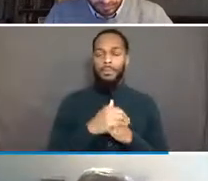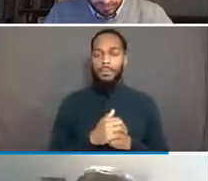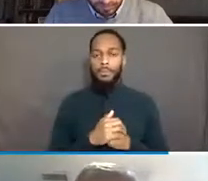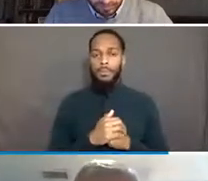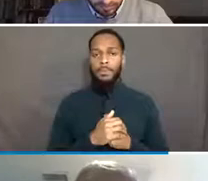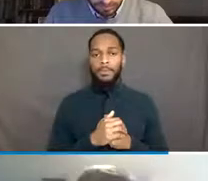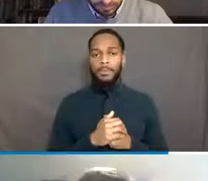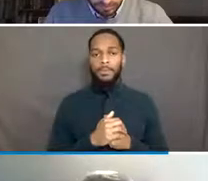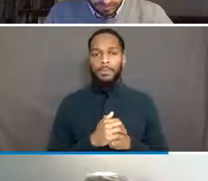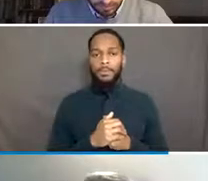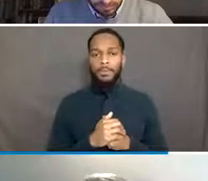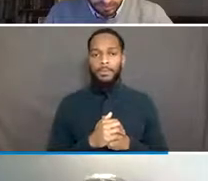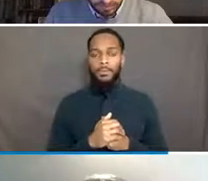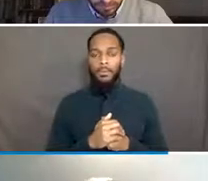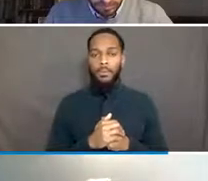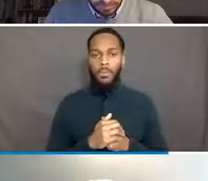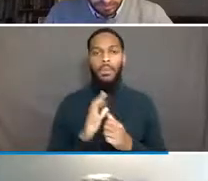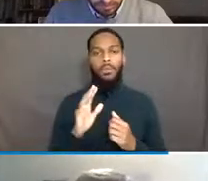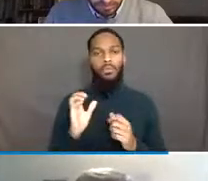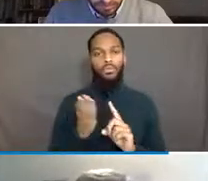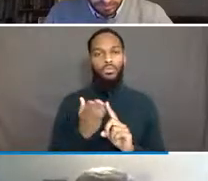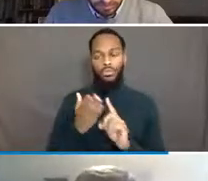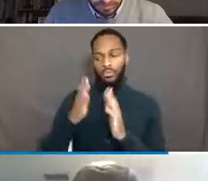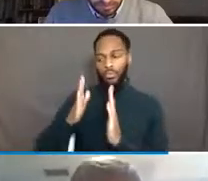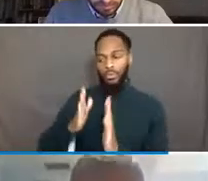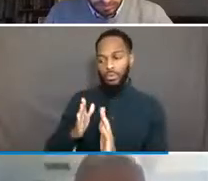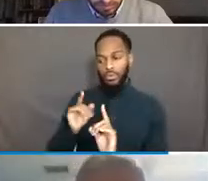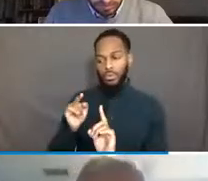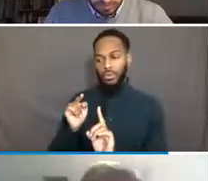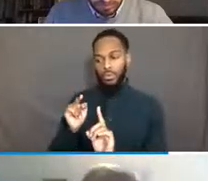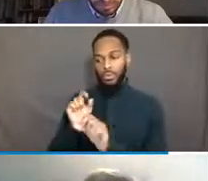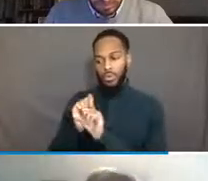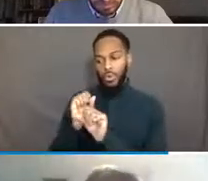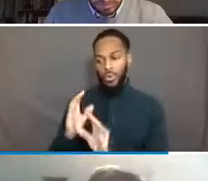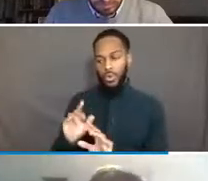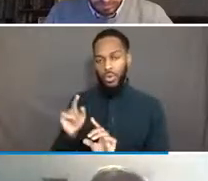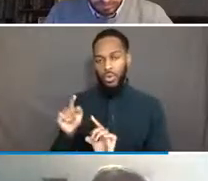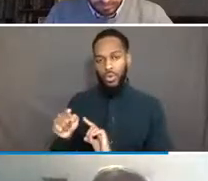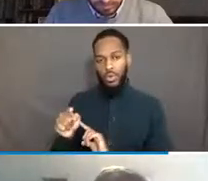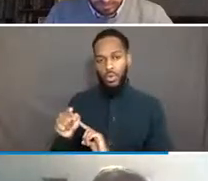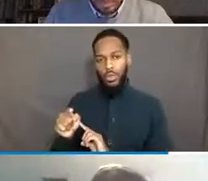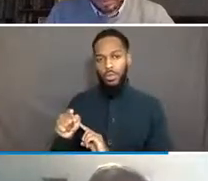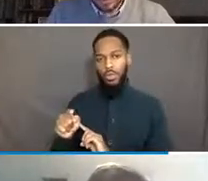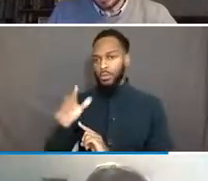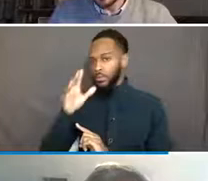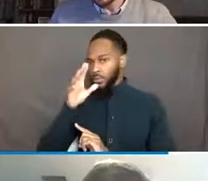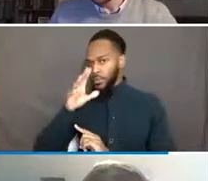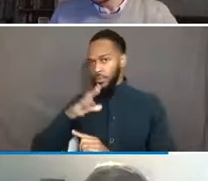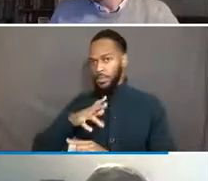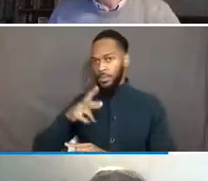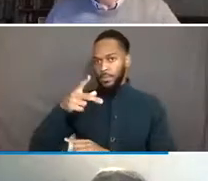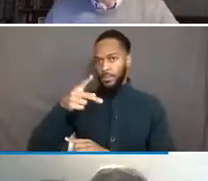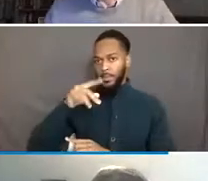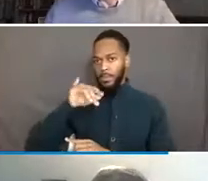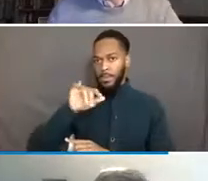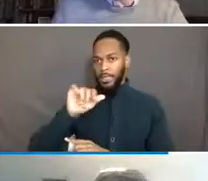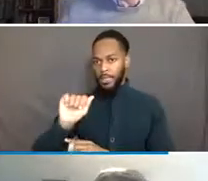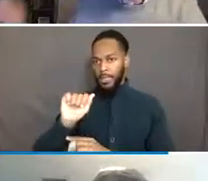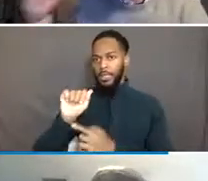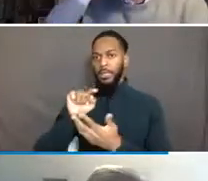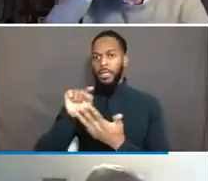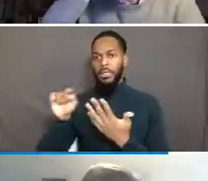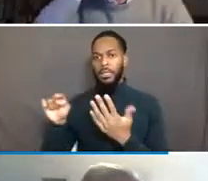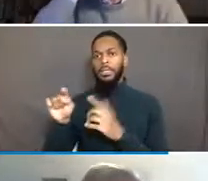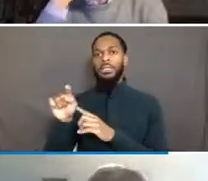to introduce a colleague of mine, Pia Sadek-Hatmal. She is the Administrator of Instruction in Local District